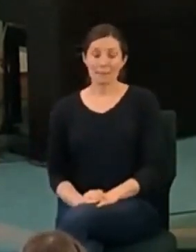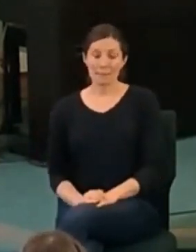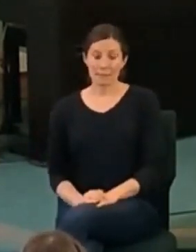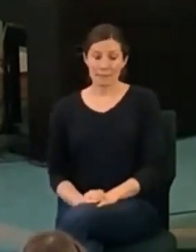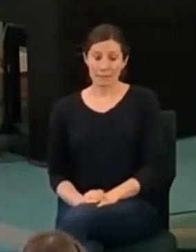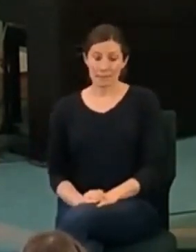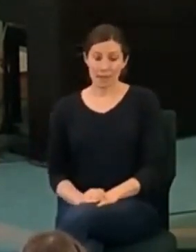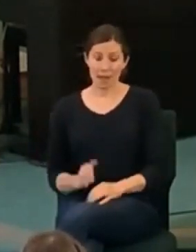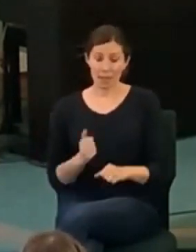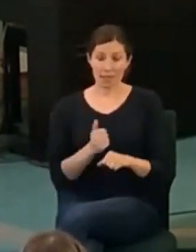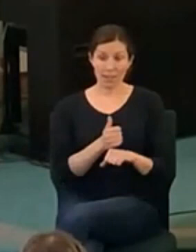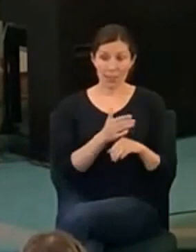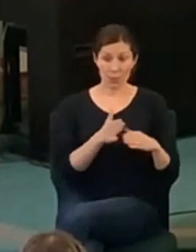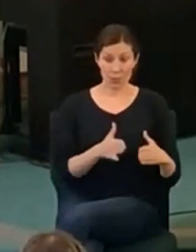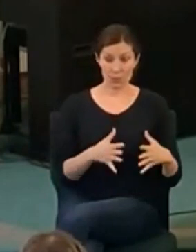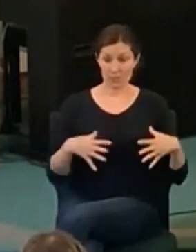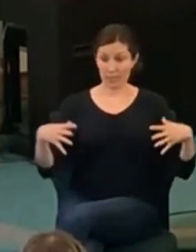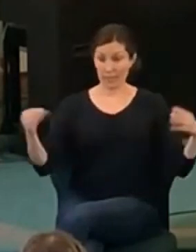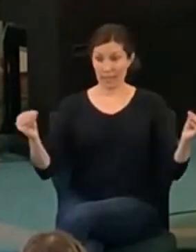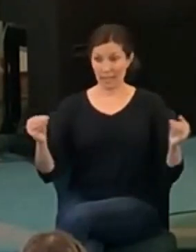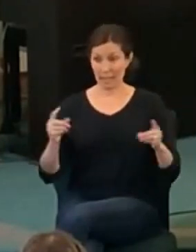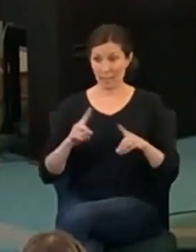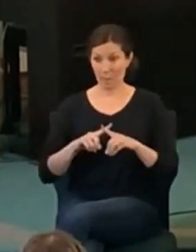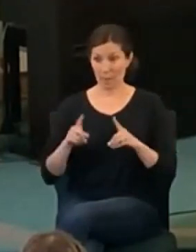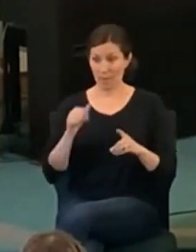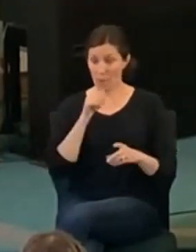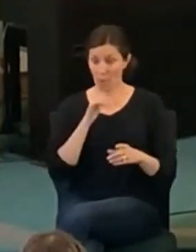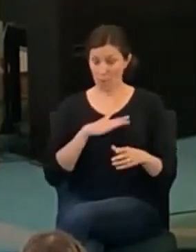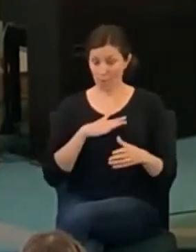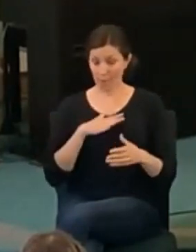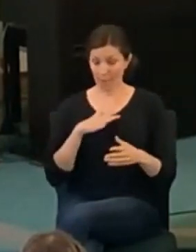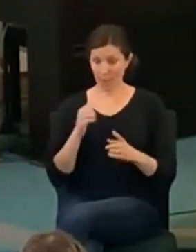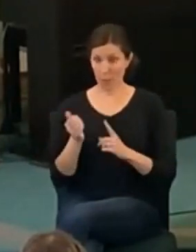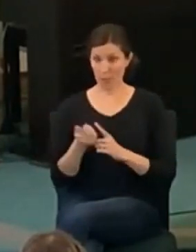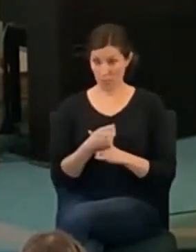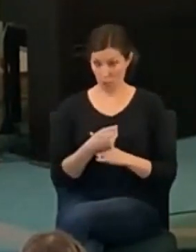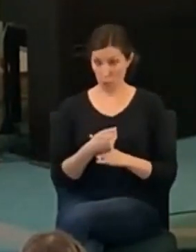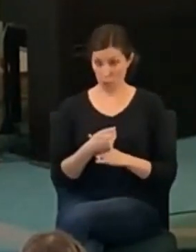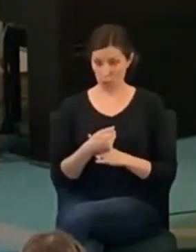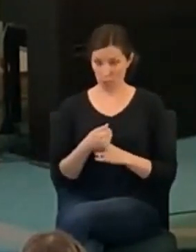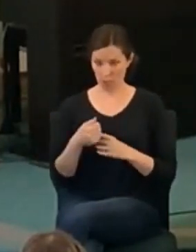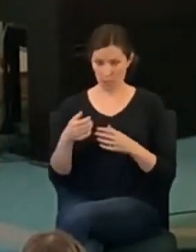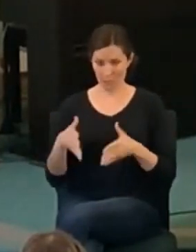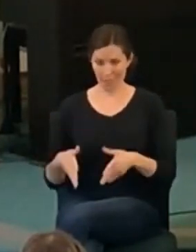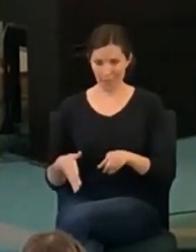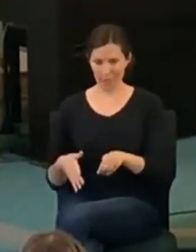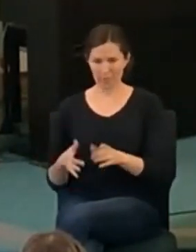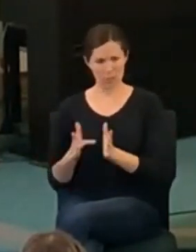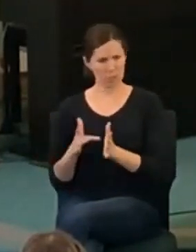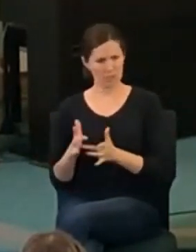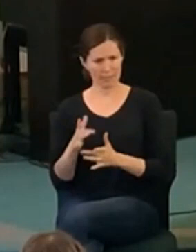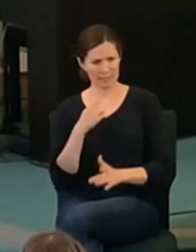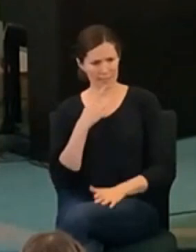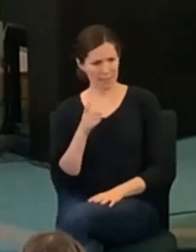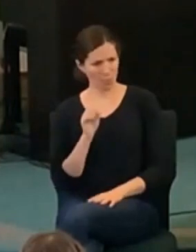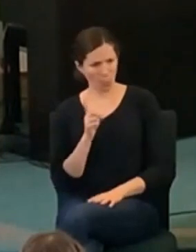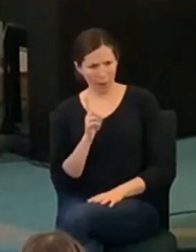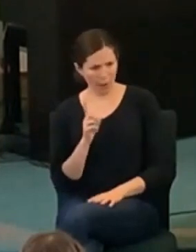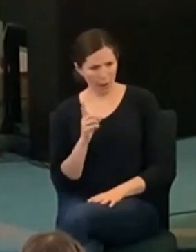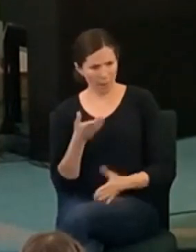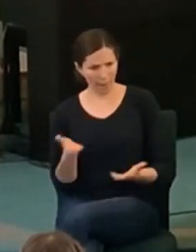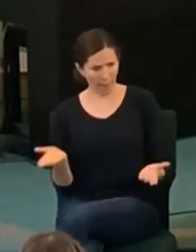leave. And eventually it's just Jesus, the scared woman, but the crowd is also probably there